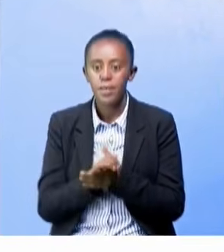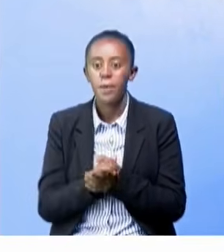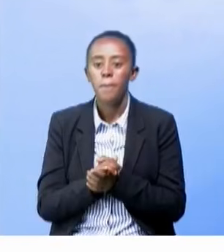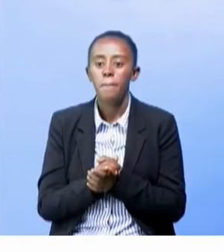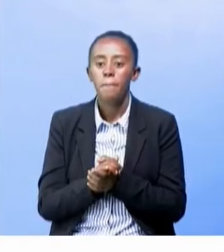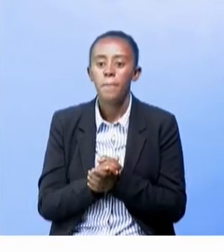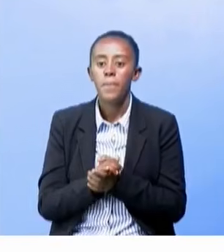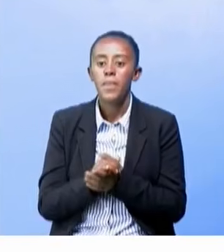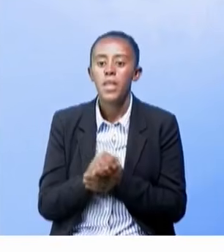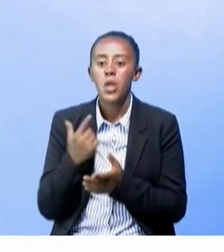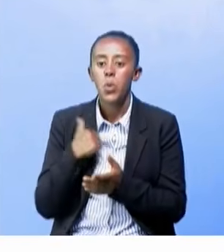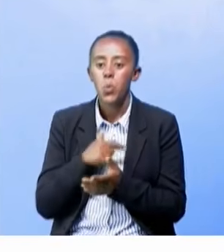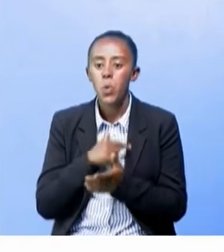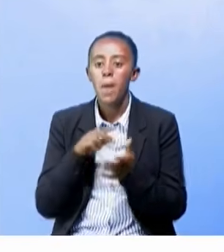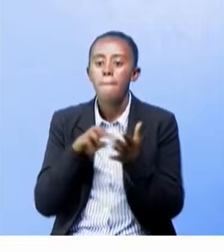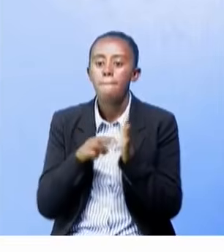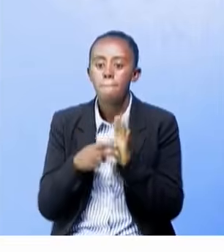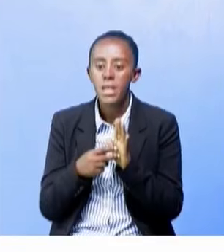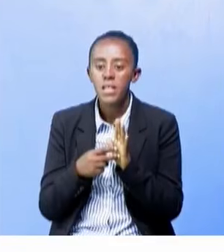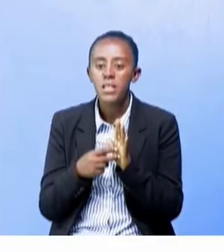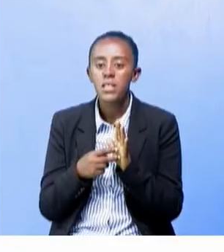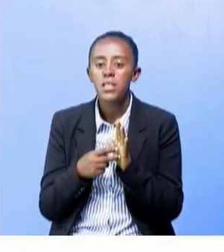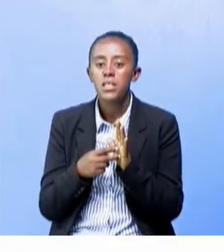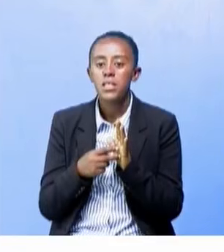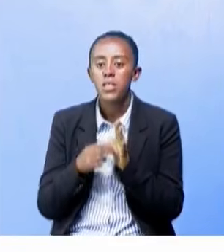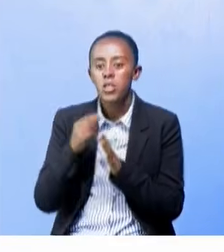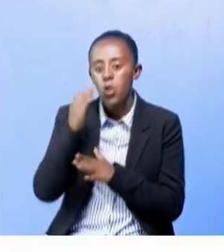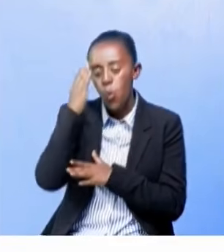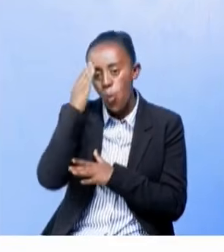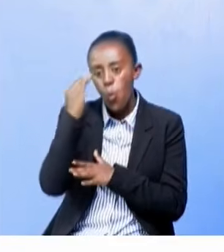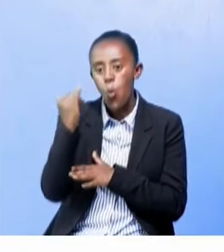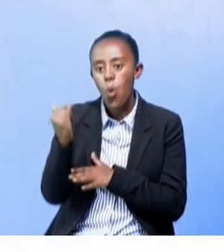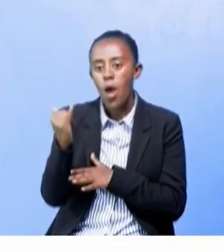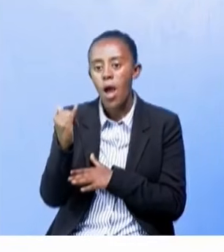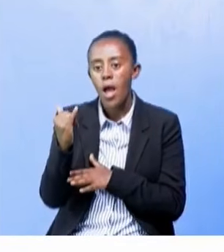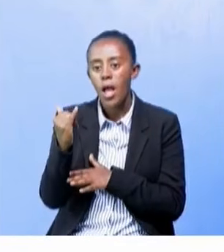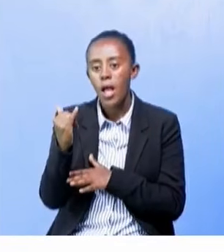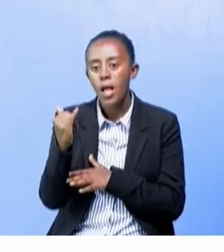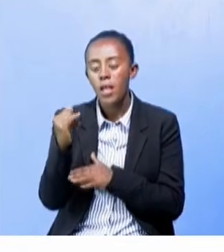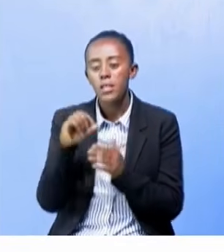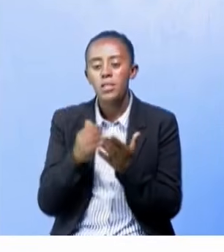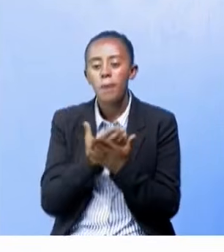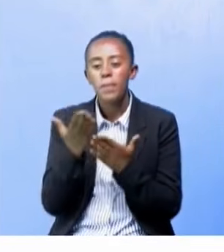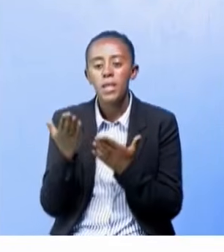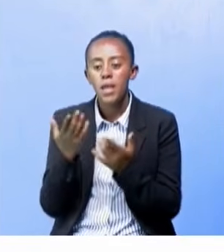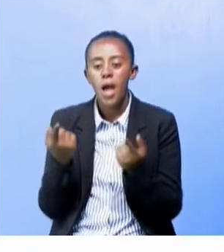we mean that why something happens.